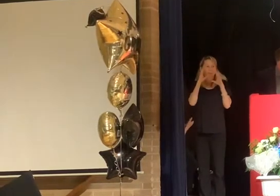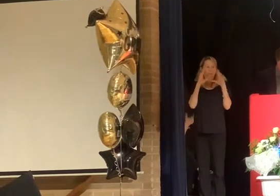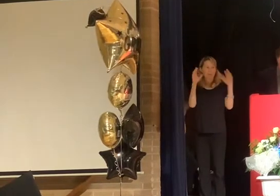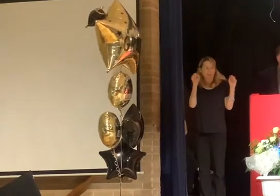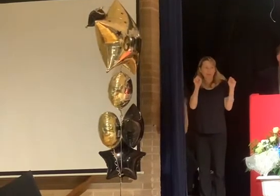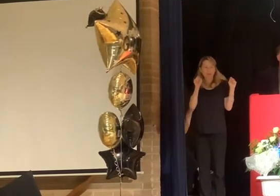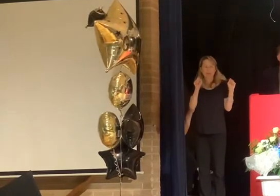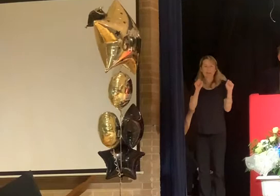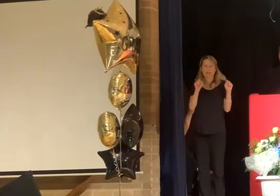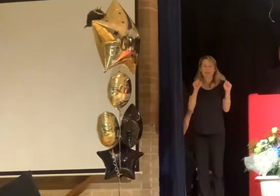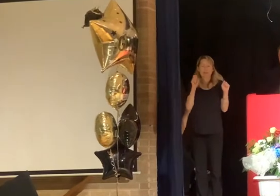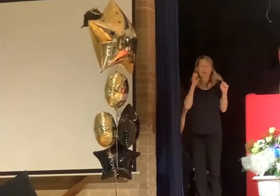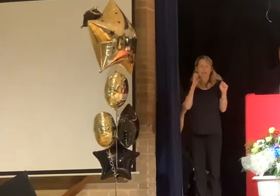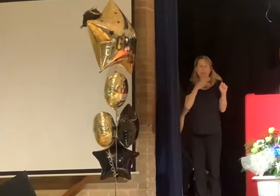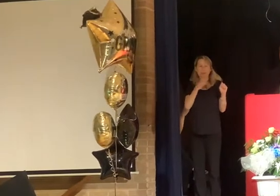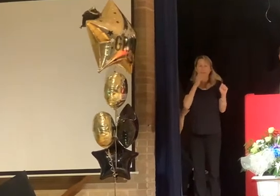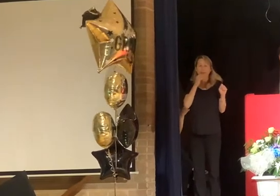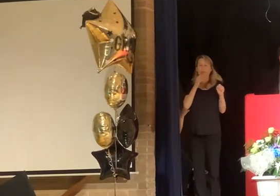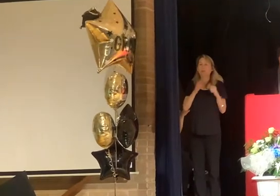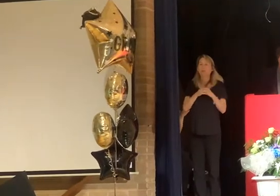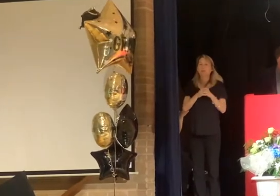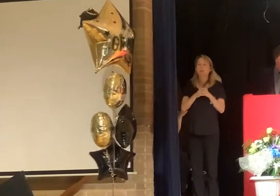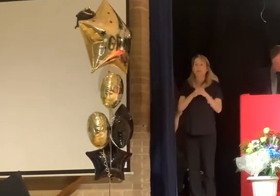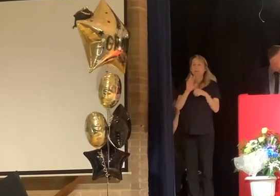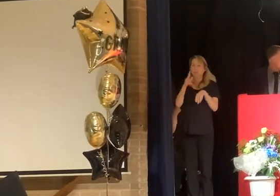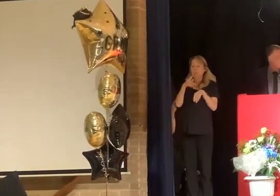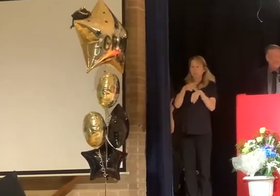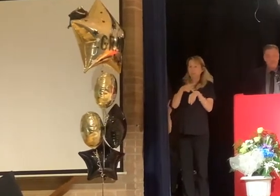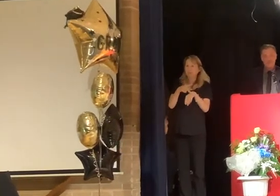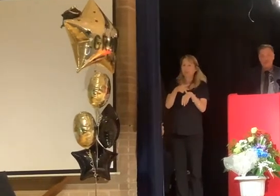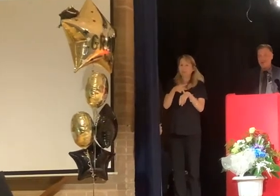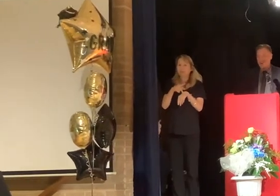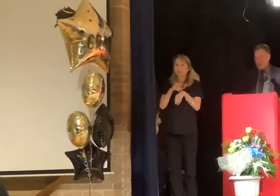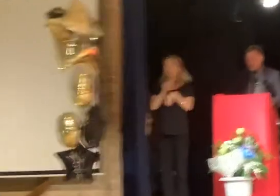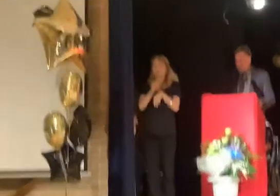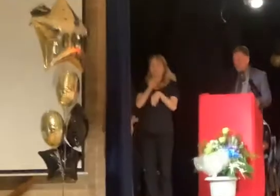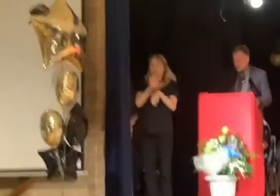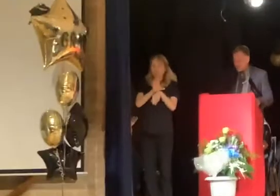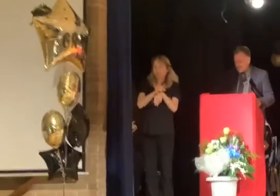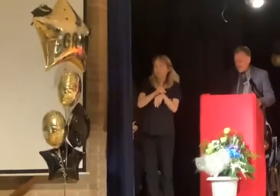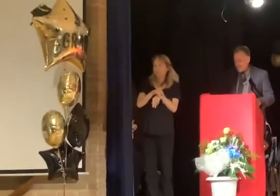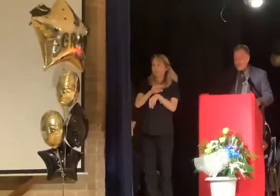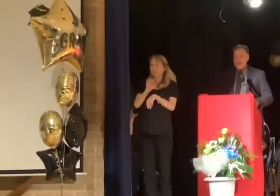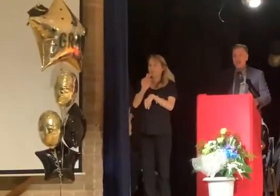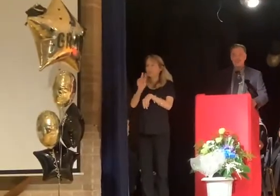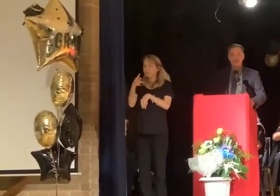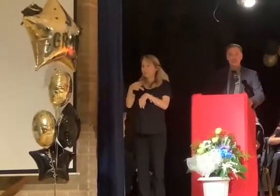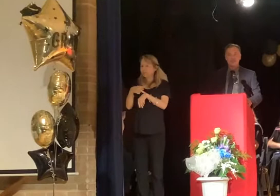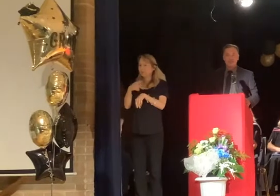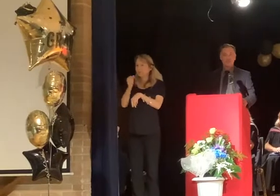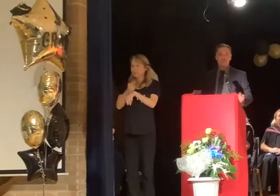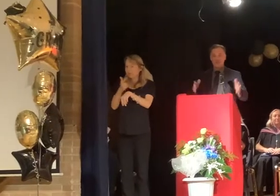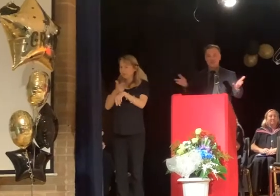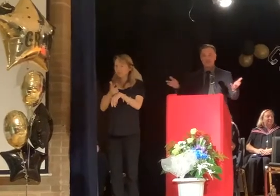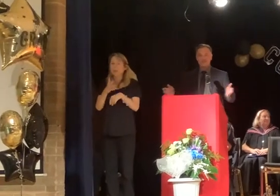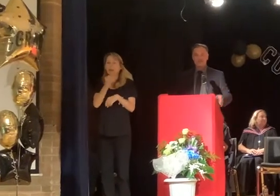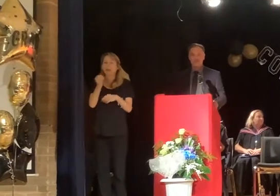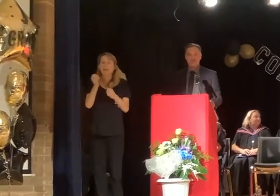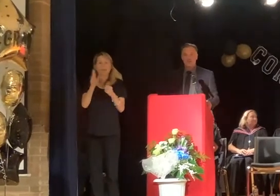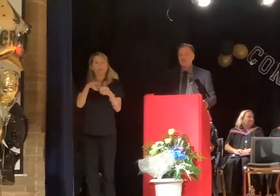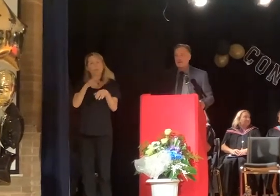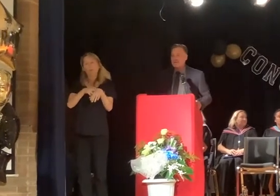superintendent of education, Georgie, Principal Dye, Vice Principal Gardens, and of